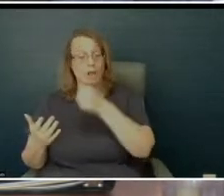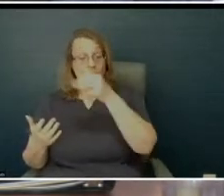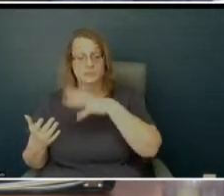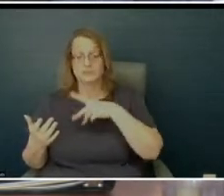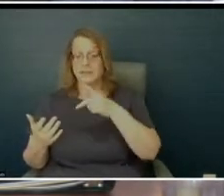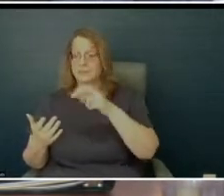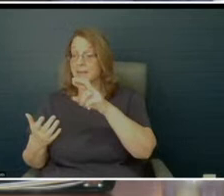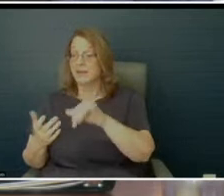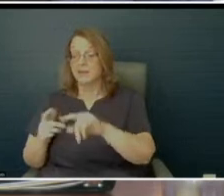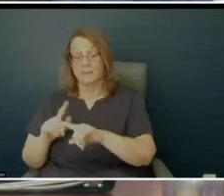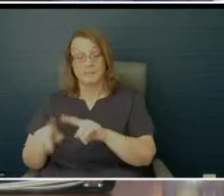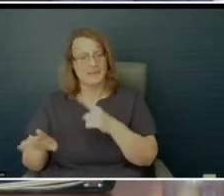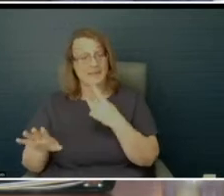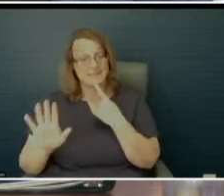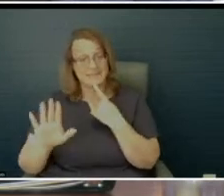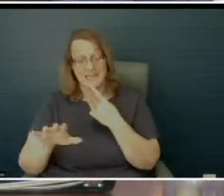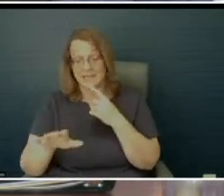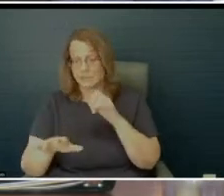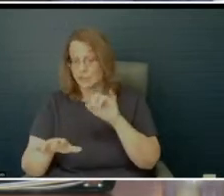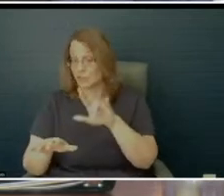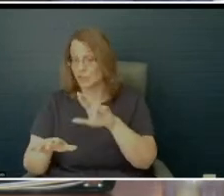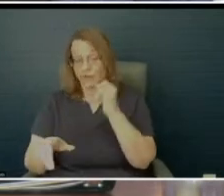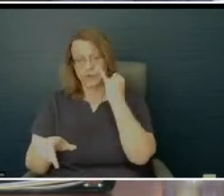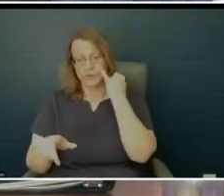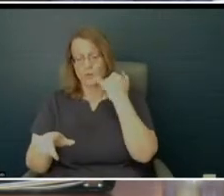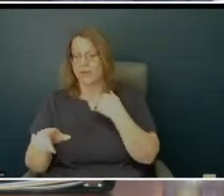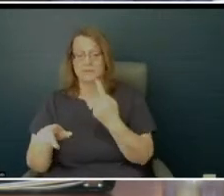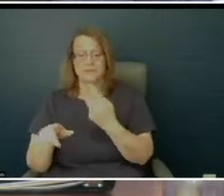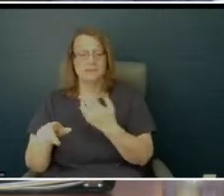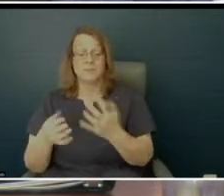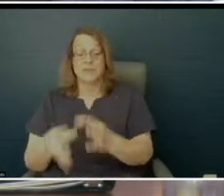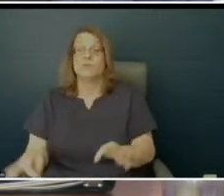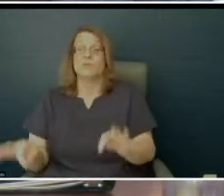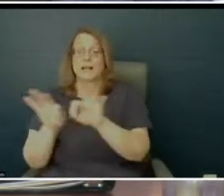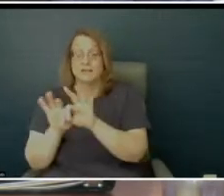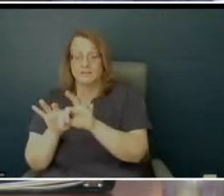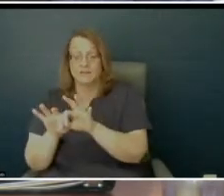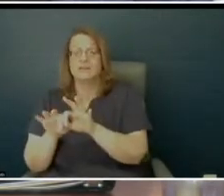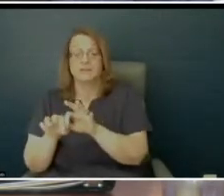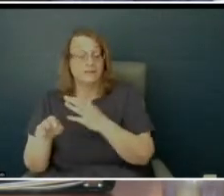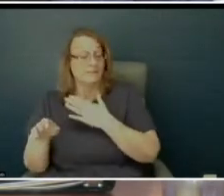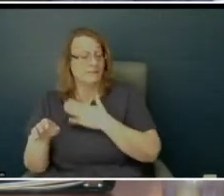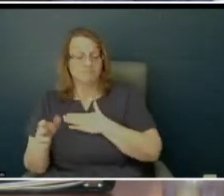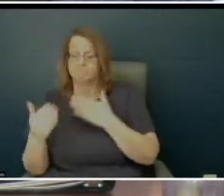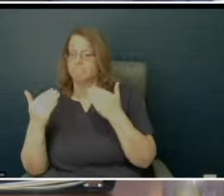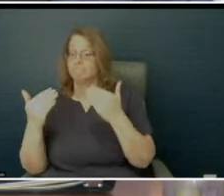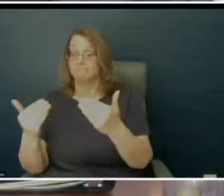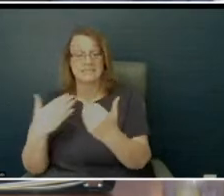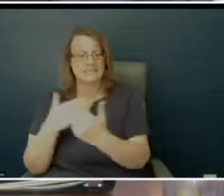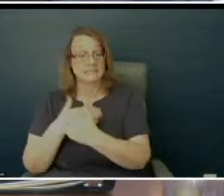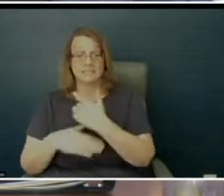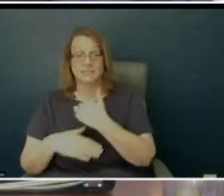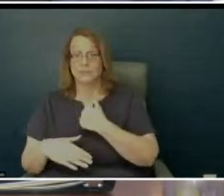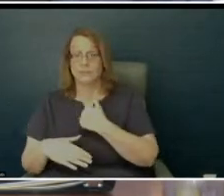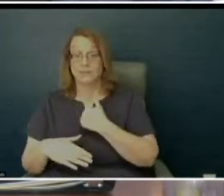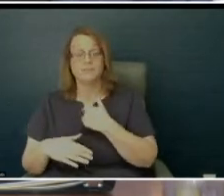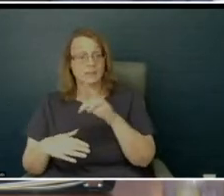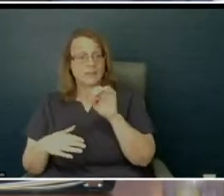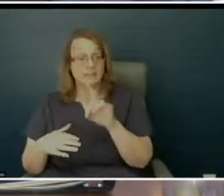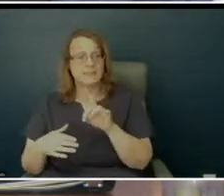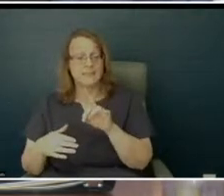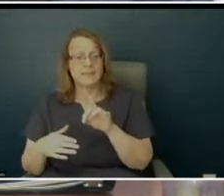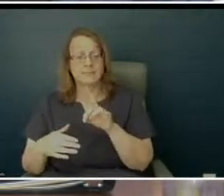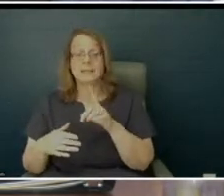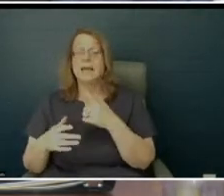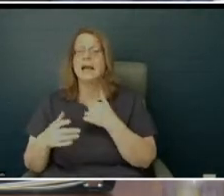think is relevant to what the Justice Department's mission is, you should feel free to send it to me. And he did. And I was en route from New York to